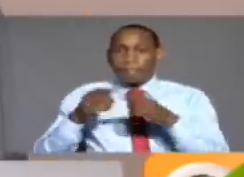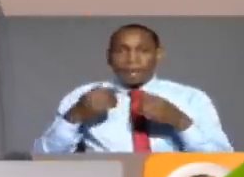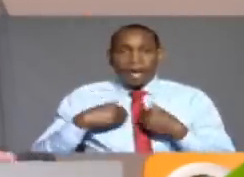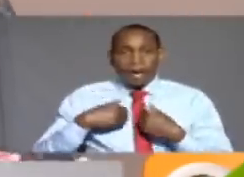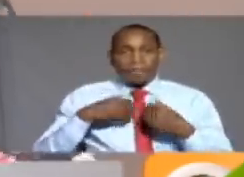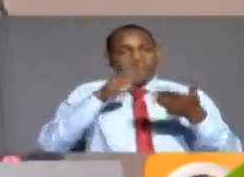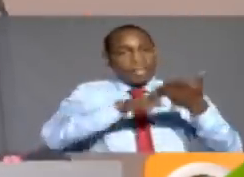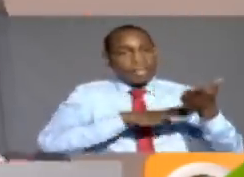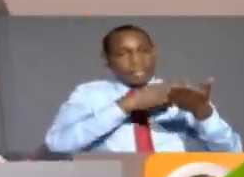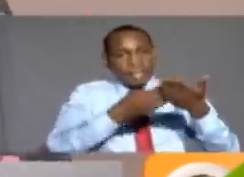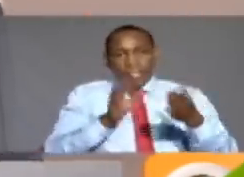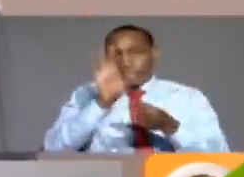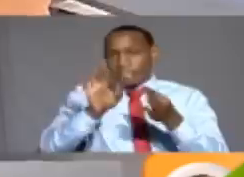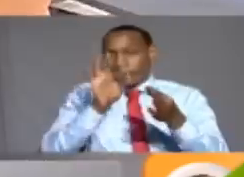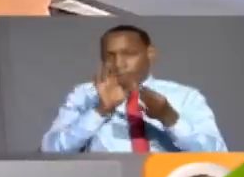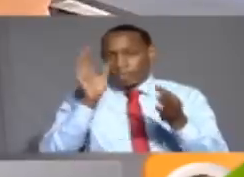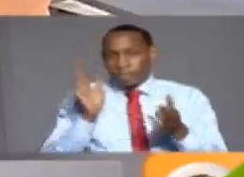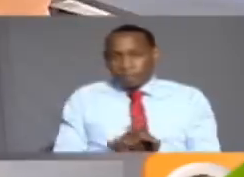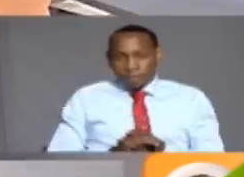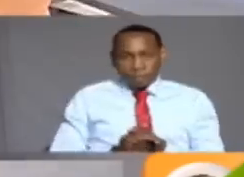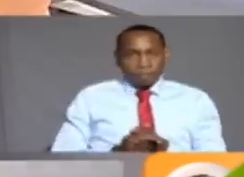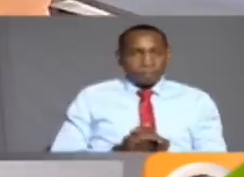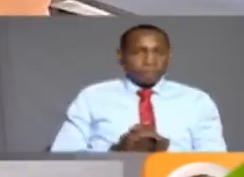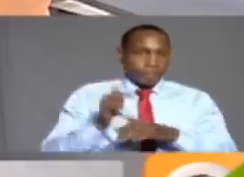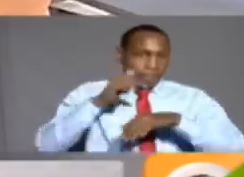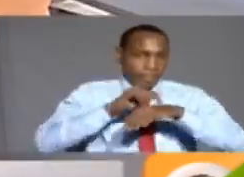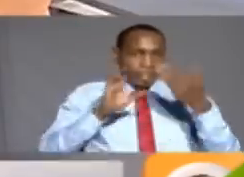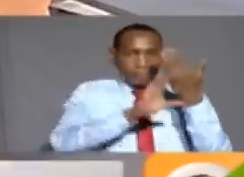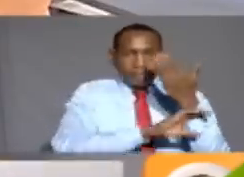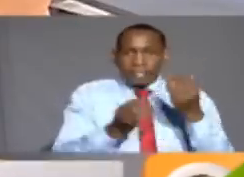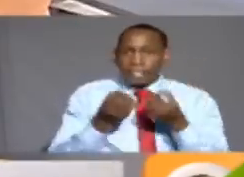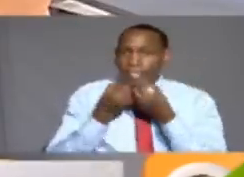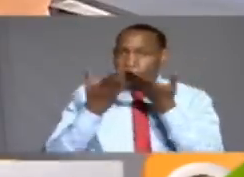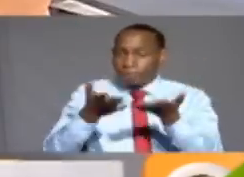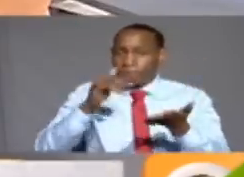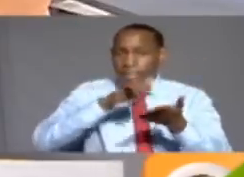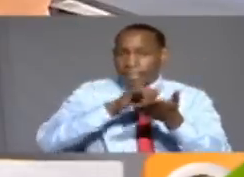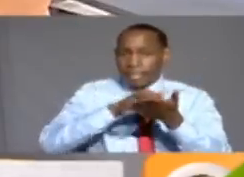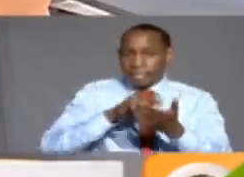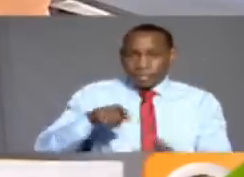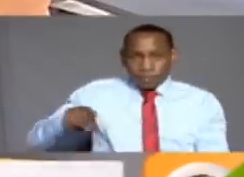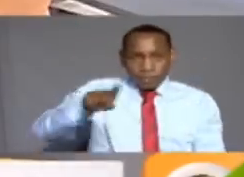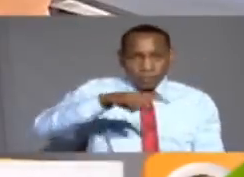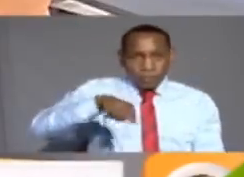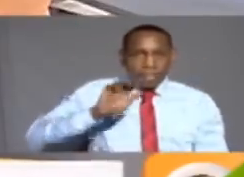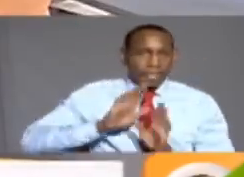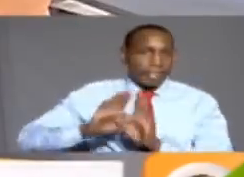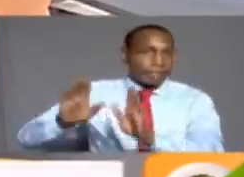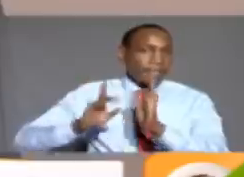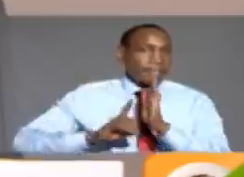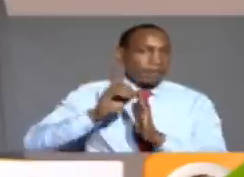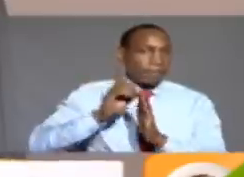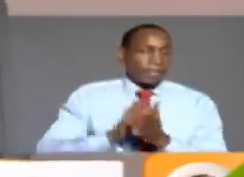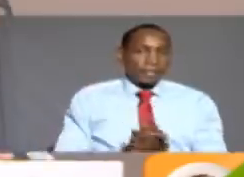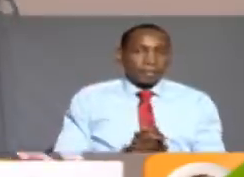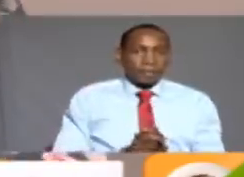another structure. So when the country is being told that we are abandoning development, I